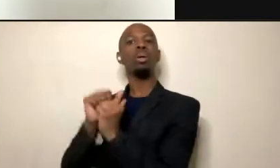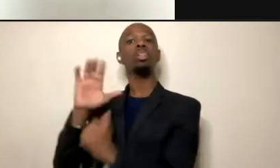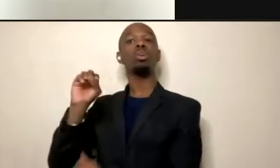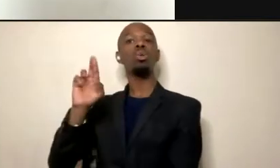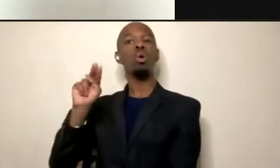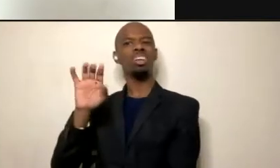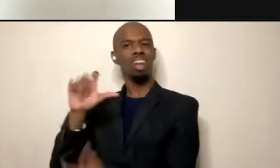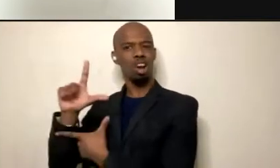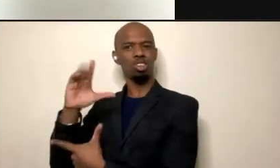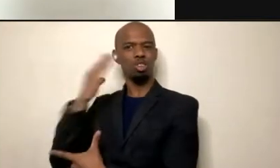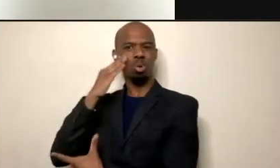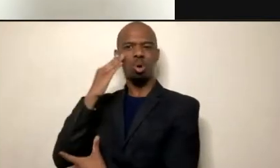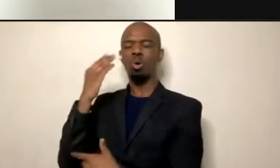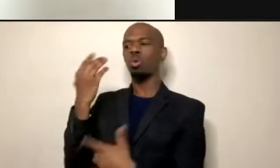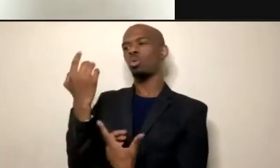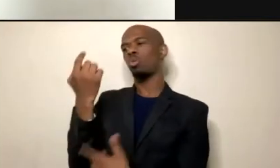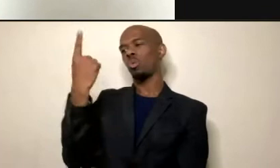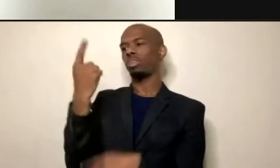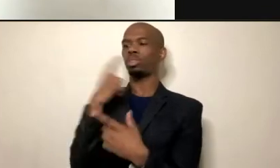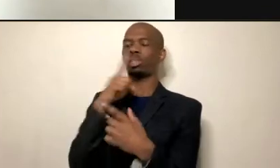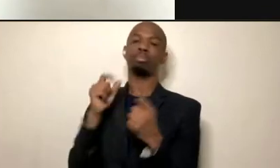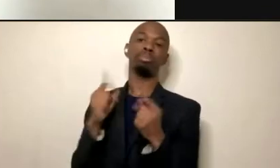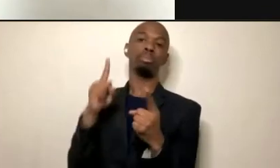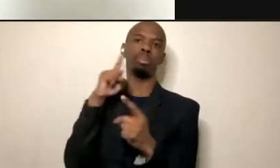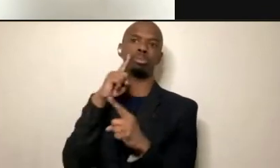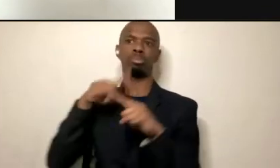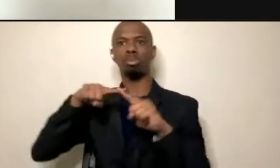one of those auditions. But